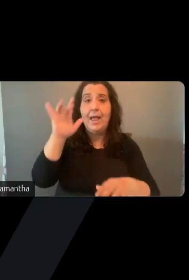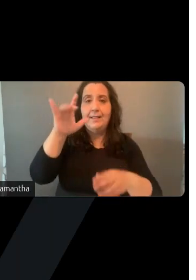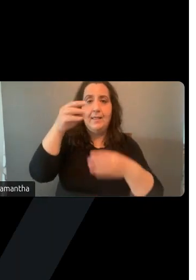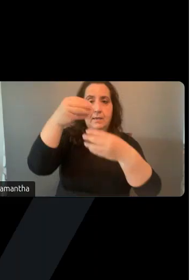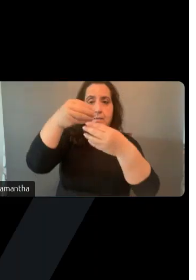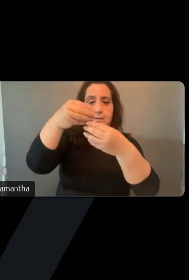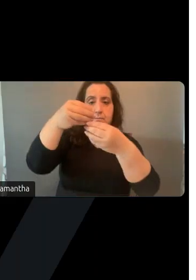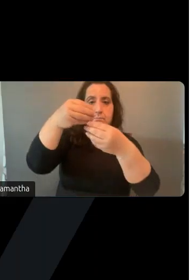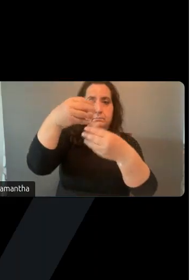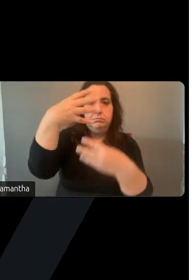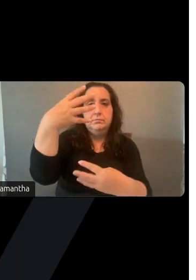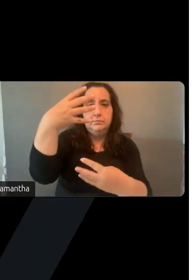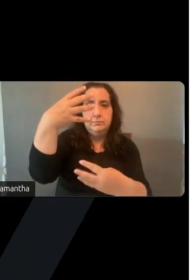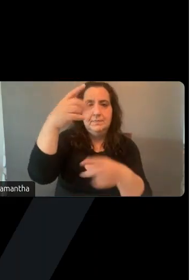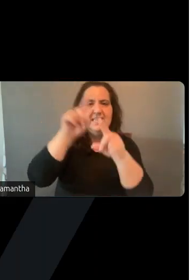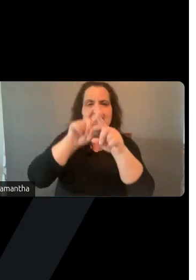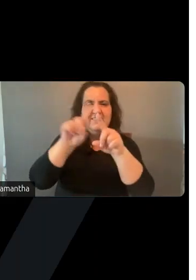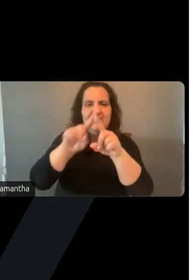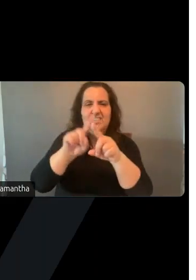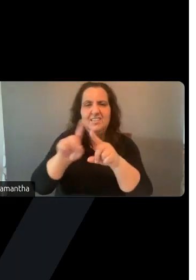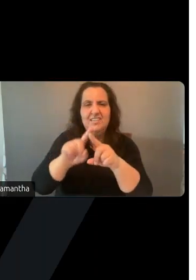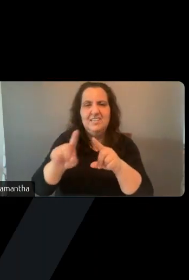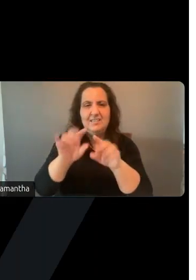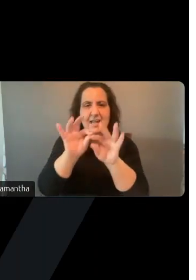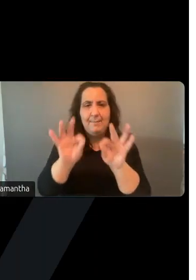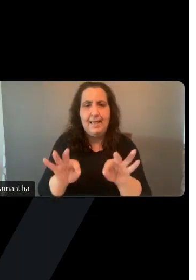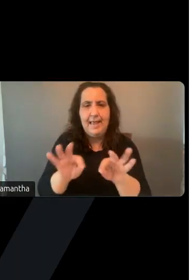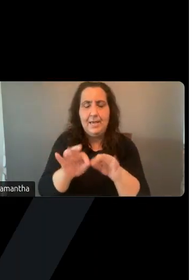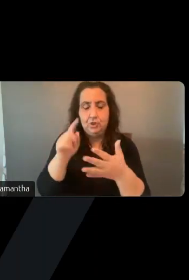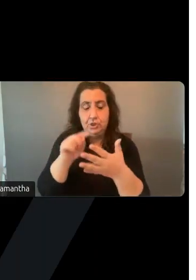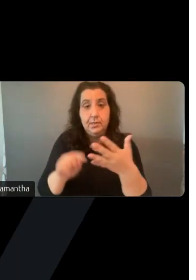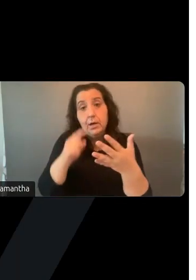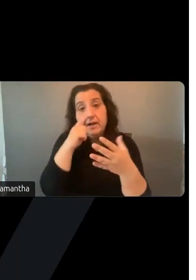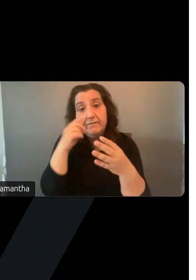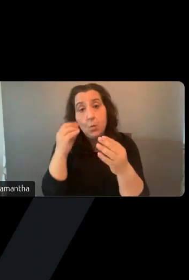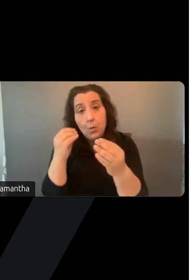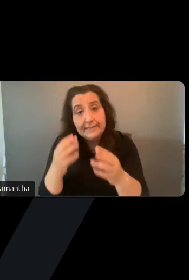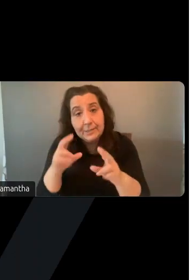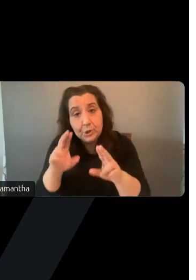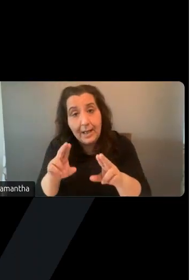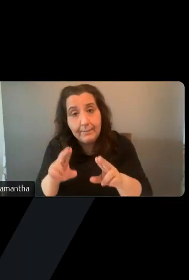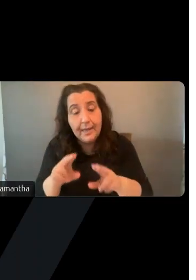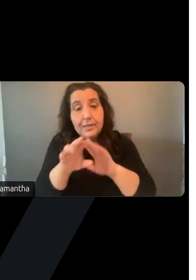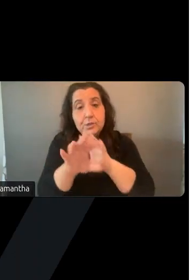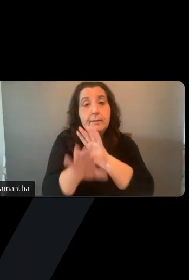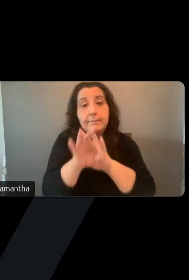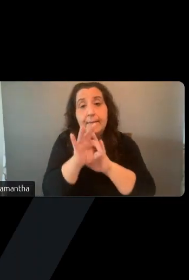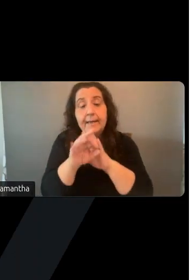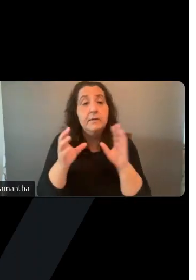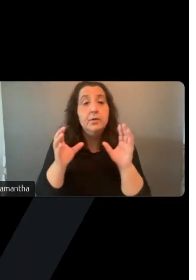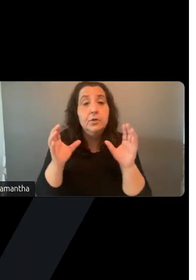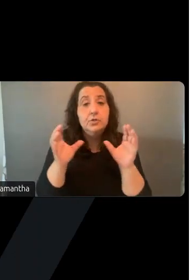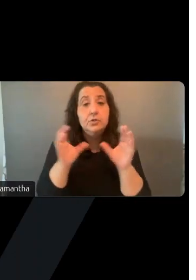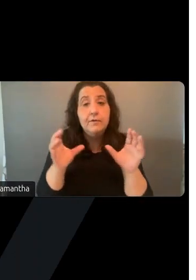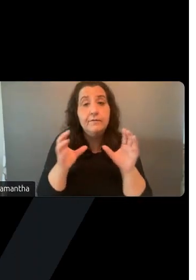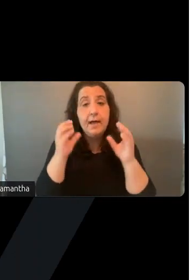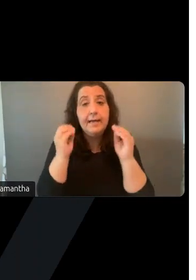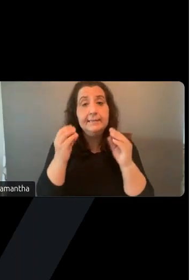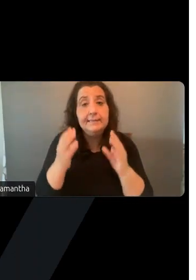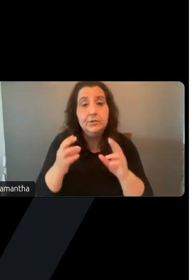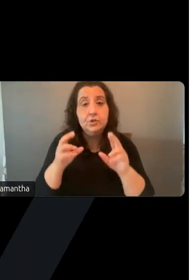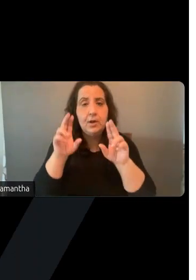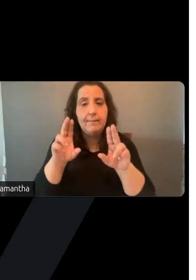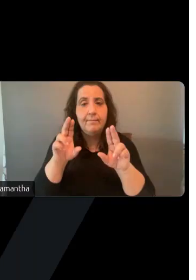for all of the different applications. For the teacher application, you're going to select Certified Teacher